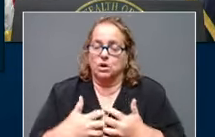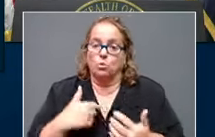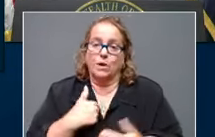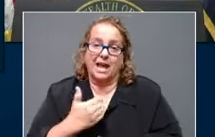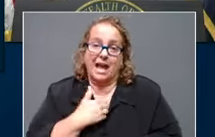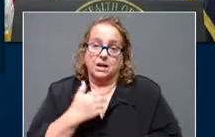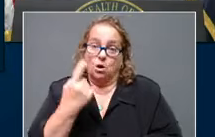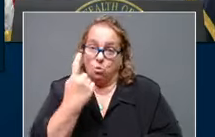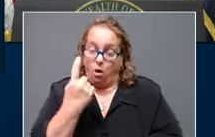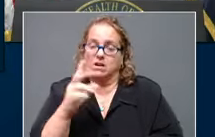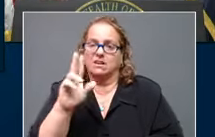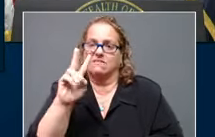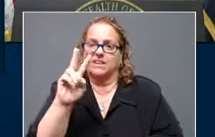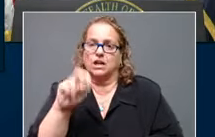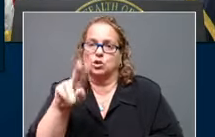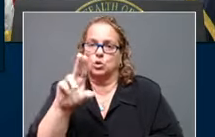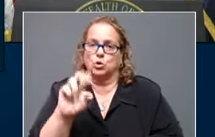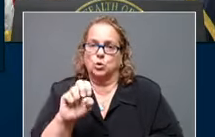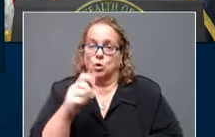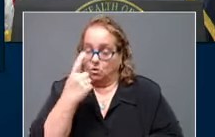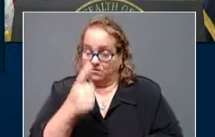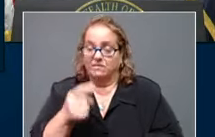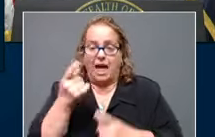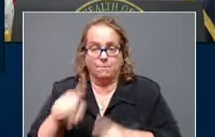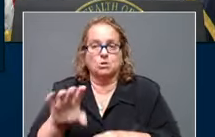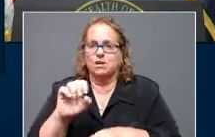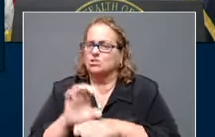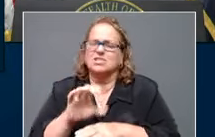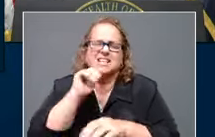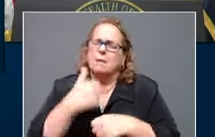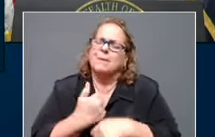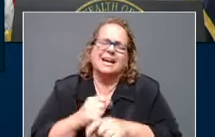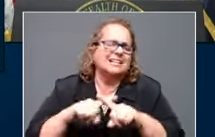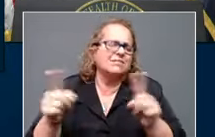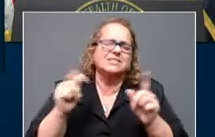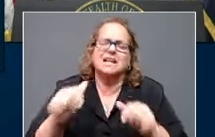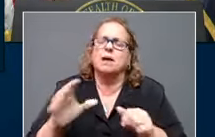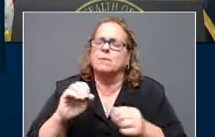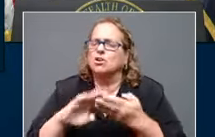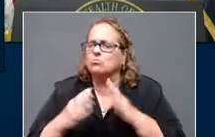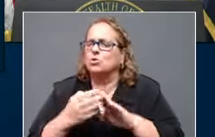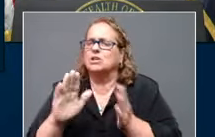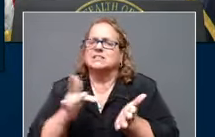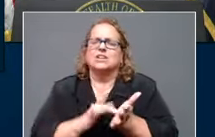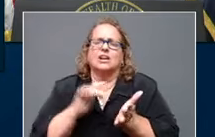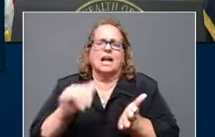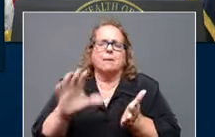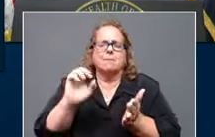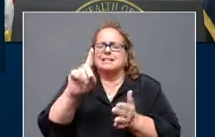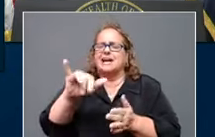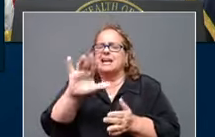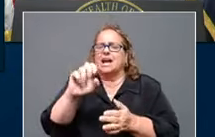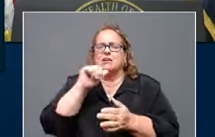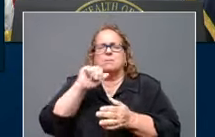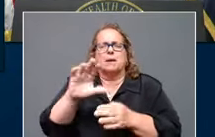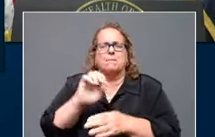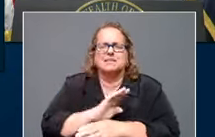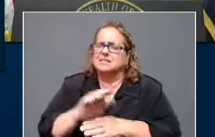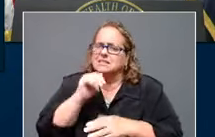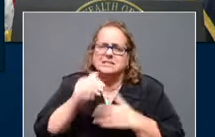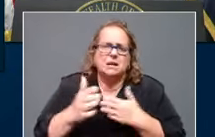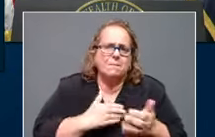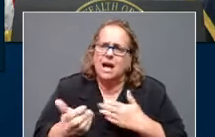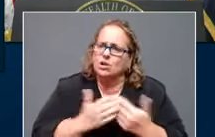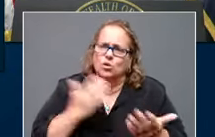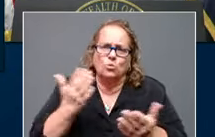with an exposure at that one church. 56% of these people were unvaccinated. My colleague, Public